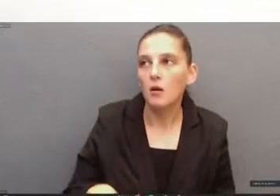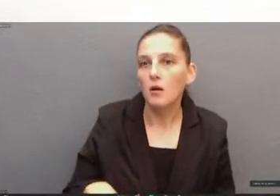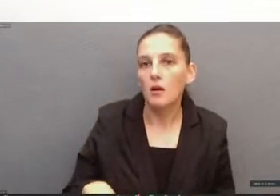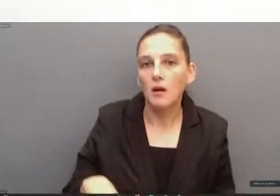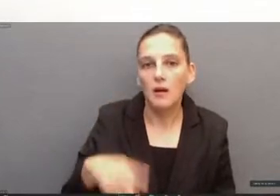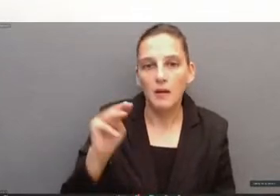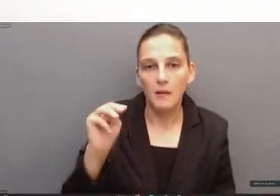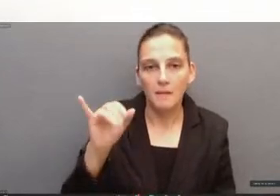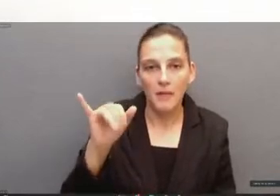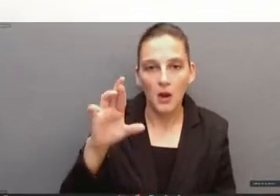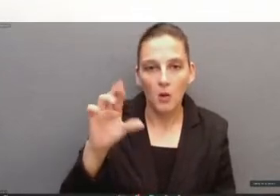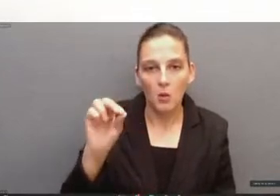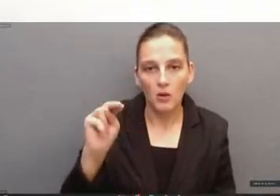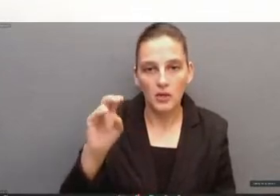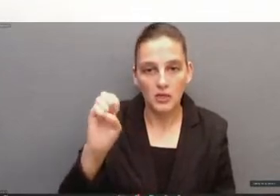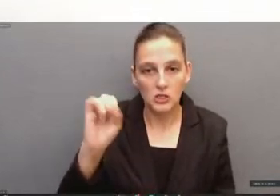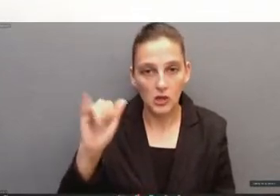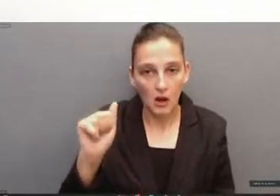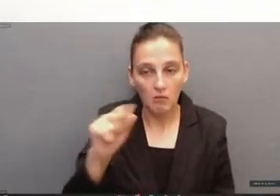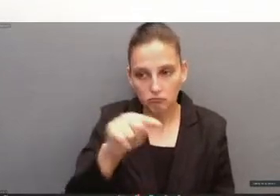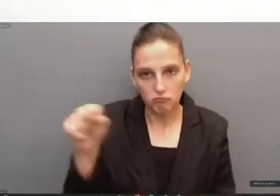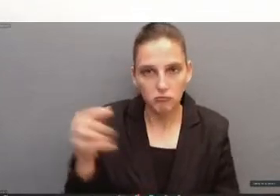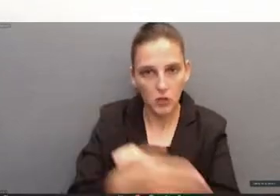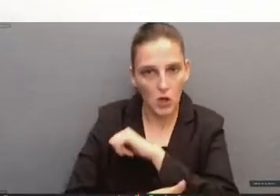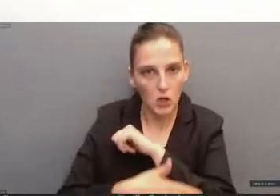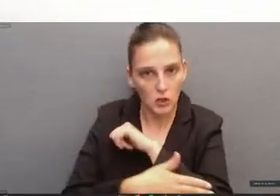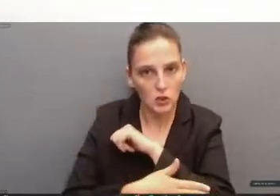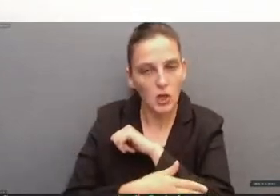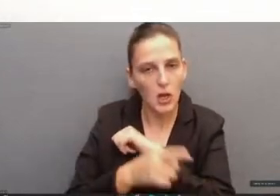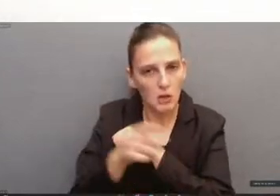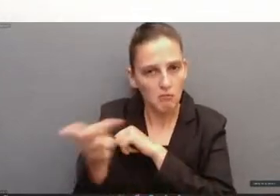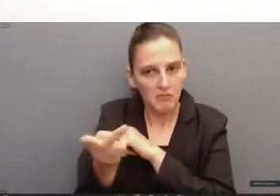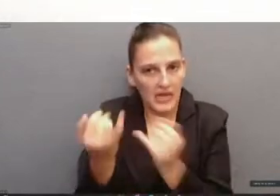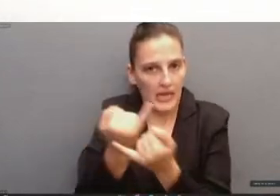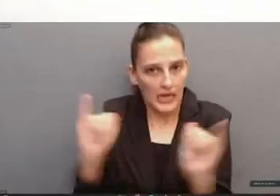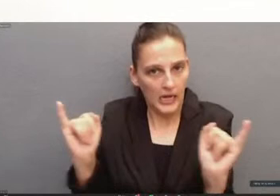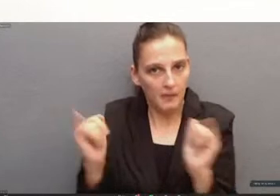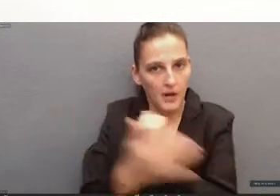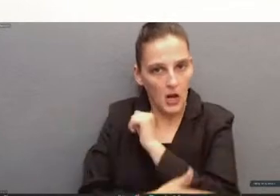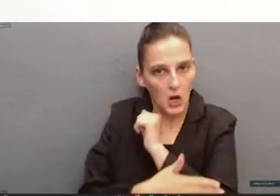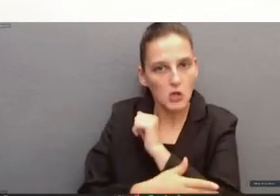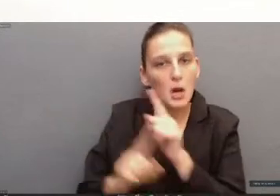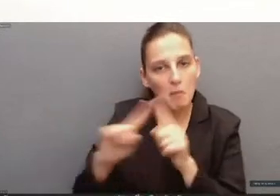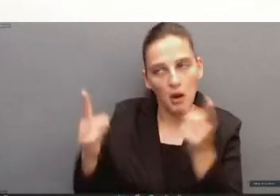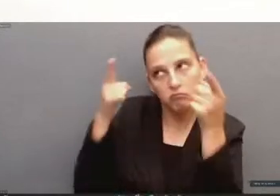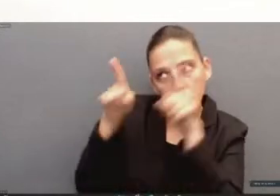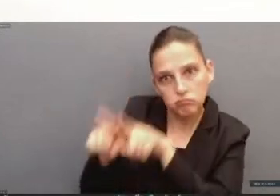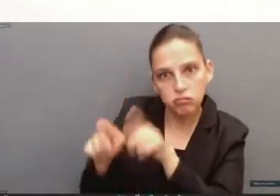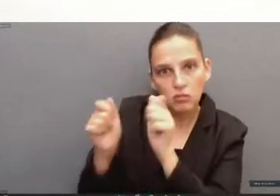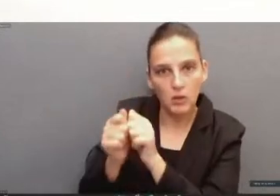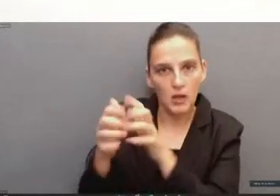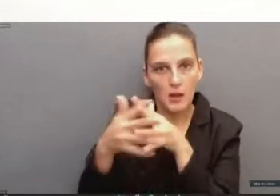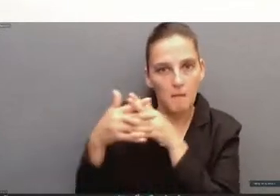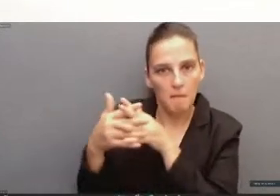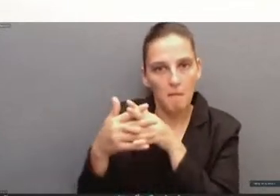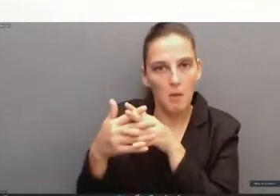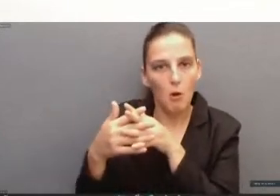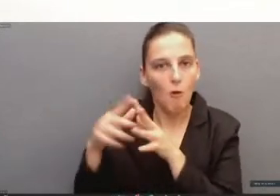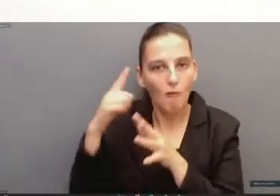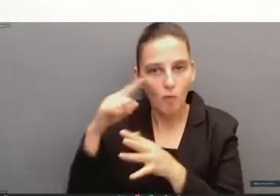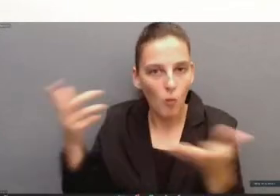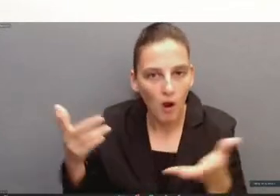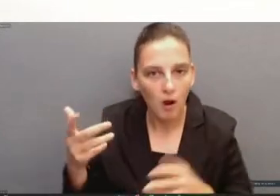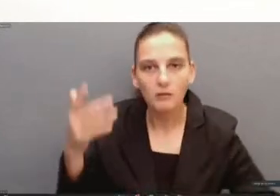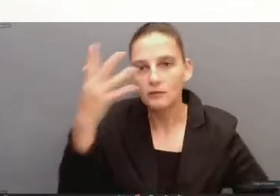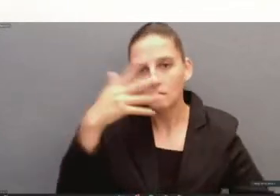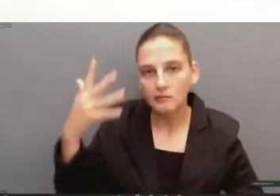Micronesia, that have specific compacts with the United States with regards to immigration and assistance from